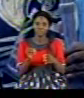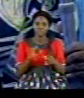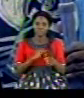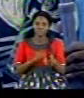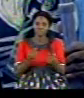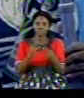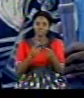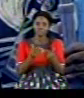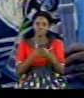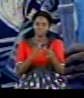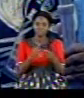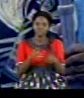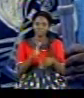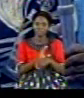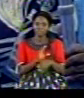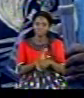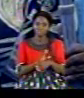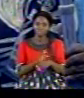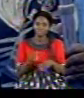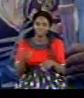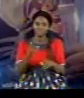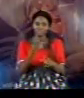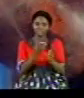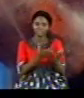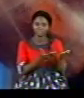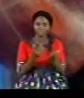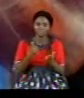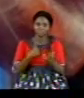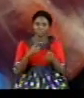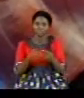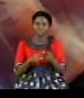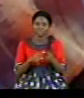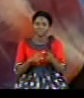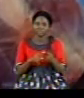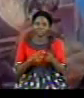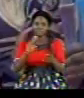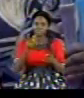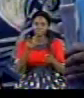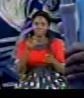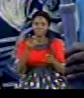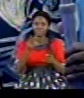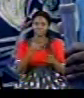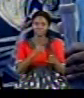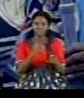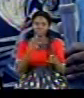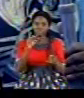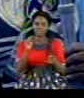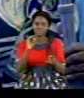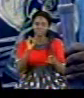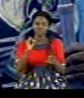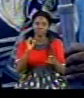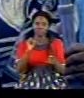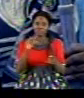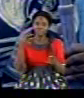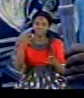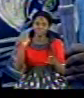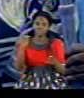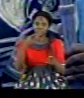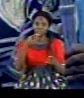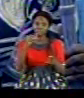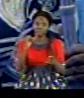hospital. They took me to second theater again, go and did another